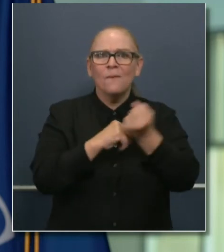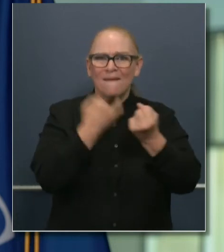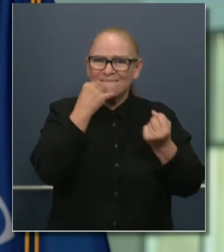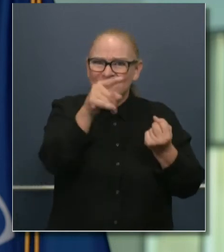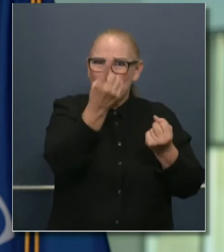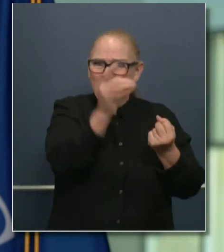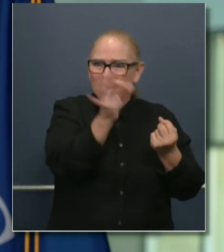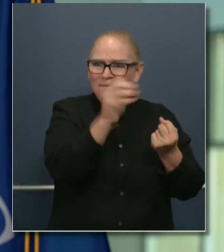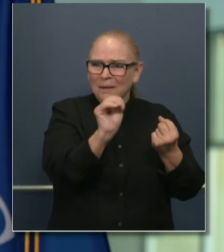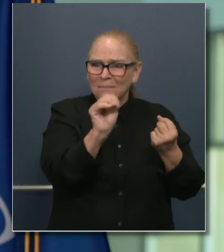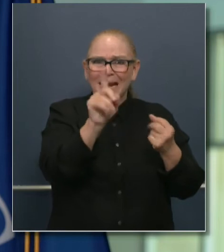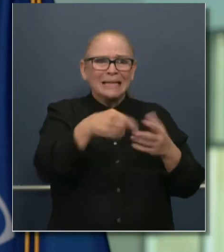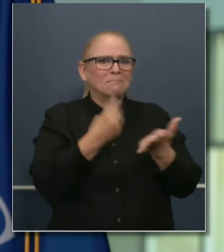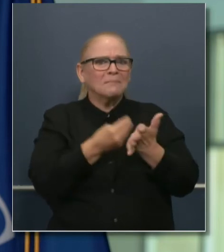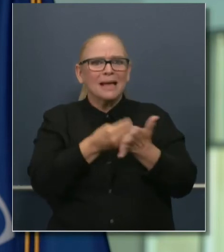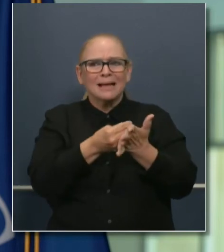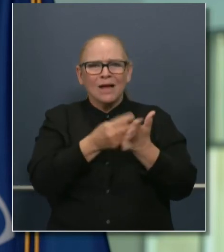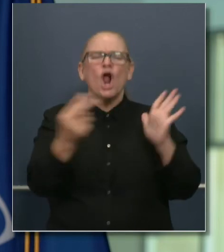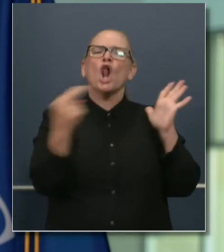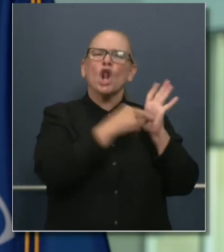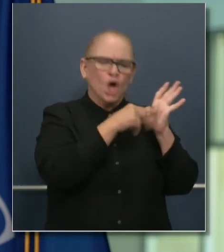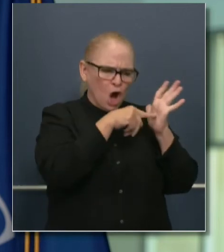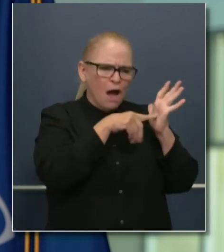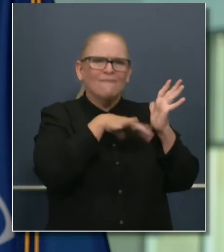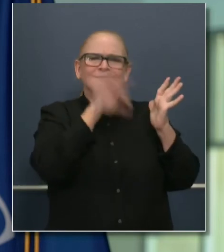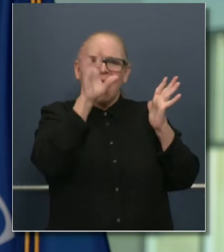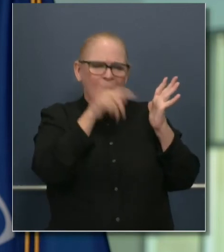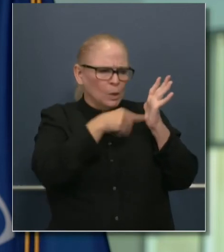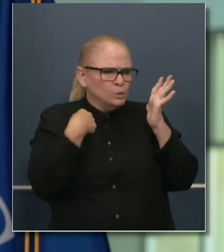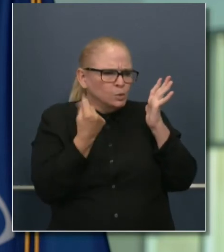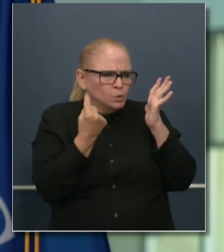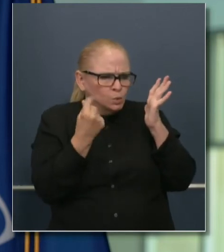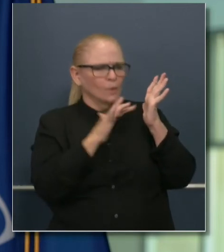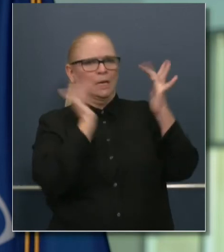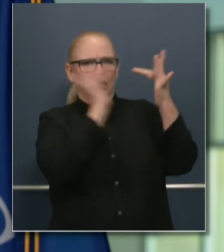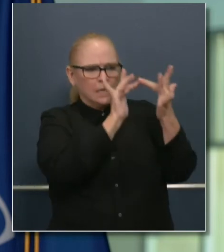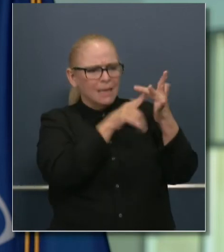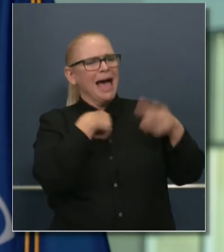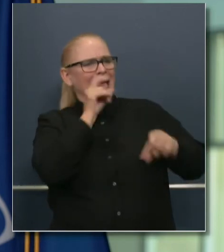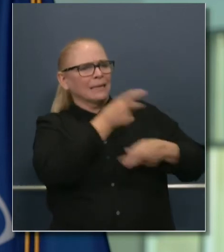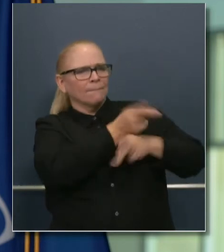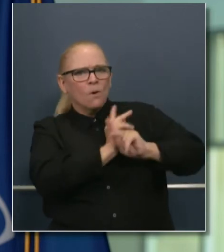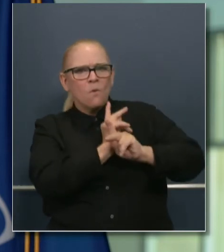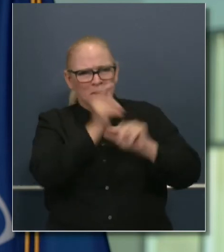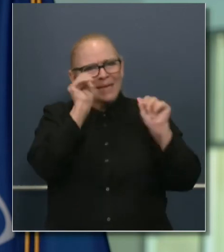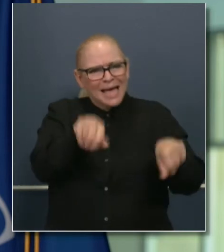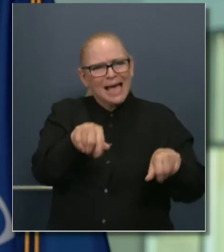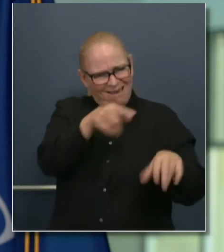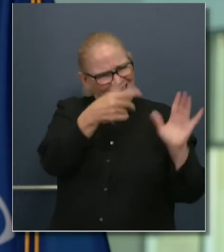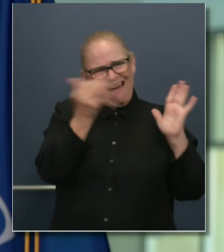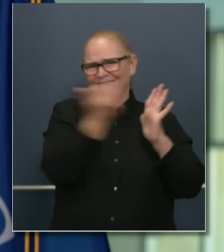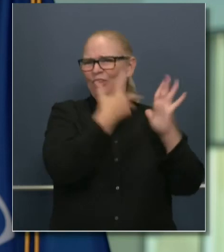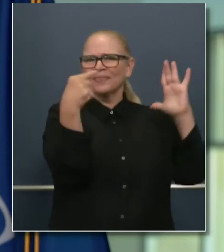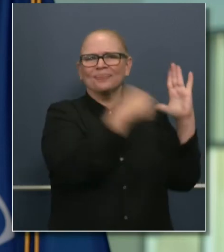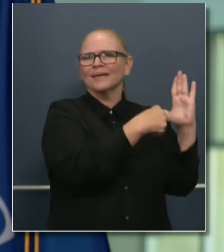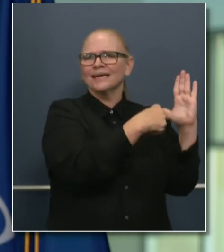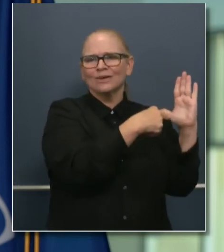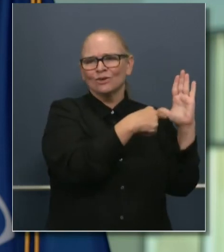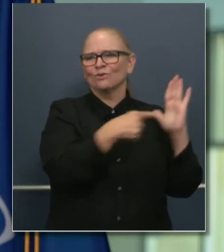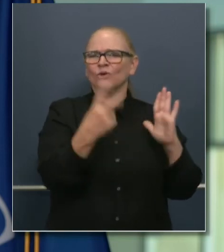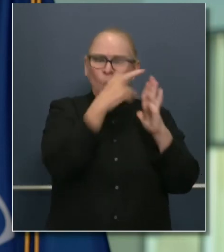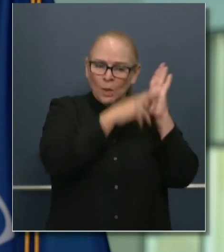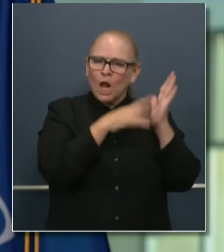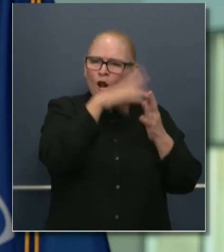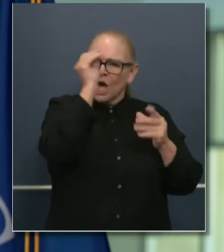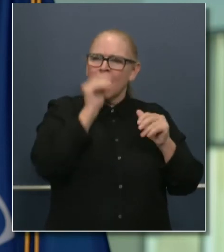just been exampled, please go to that site, avail yourself to the resources on that site, learn about what we are making